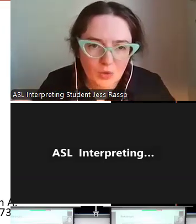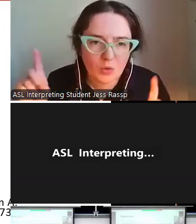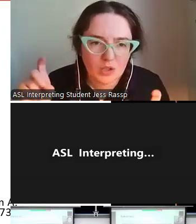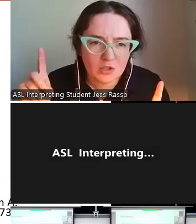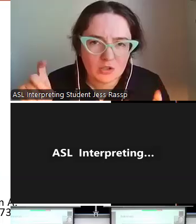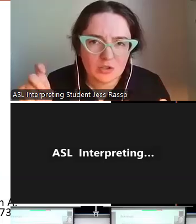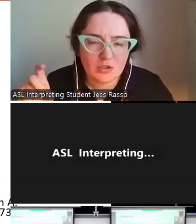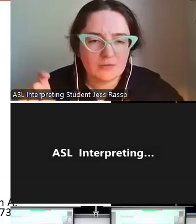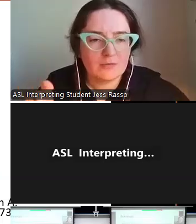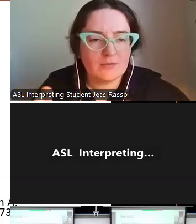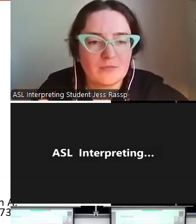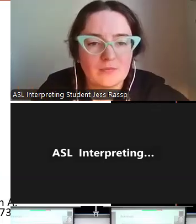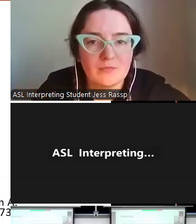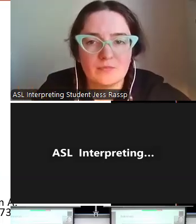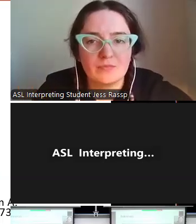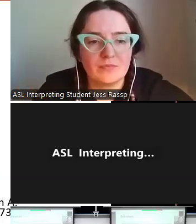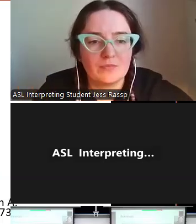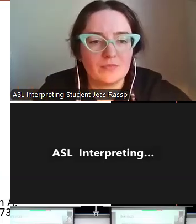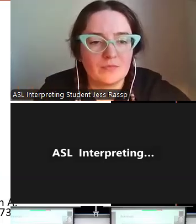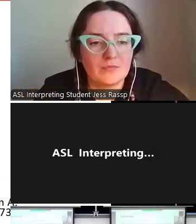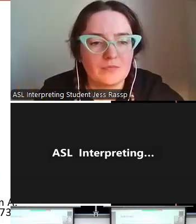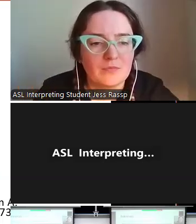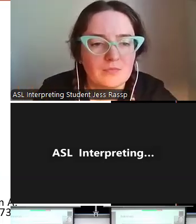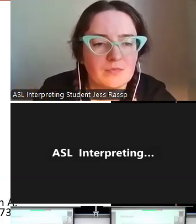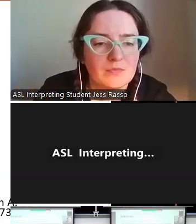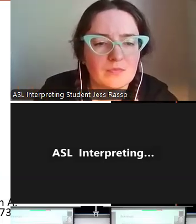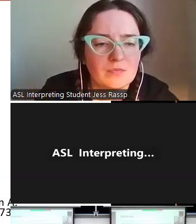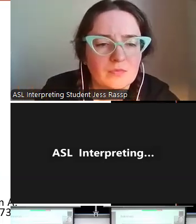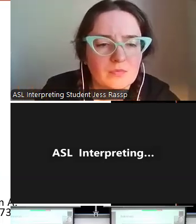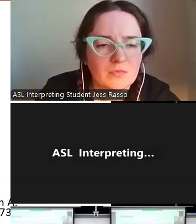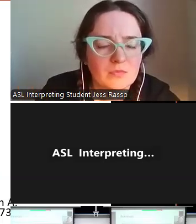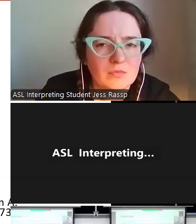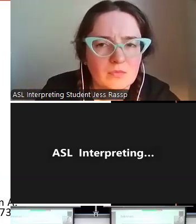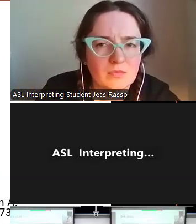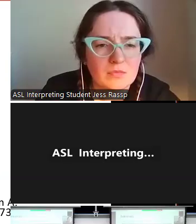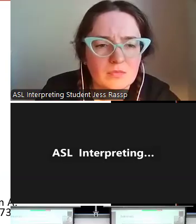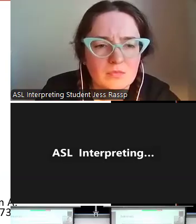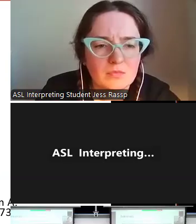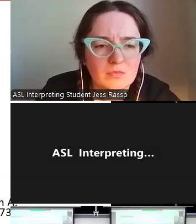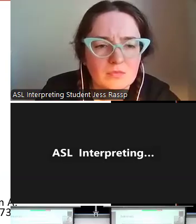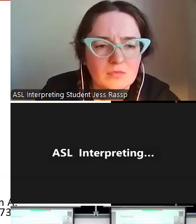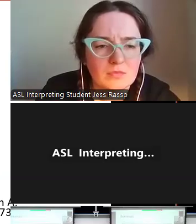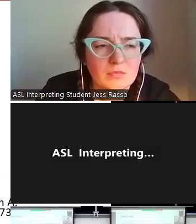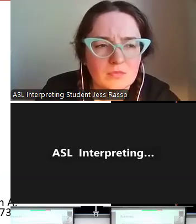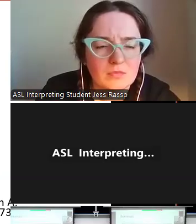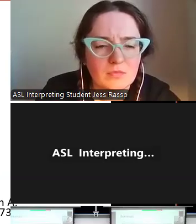the, what's it called, Arginine? Yeah, they have to move it to their place. So my question